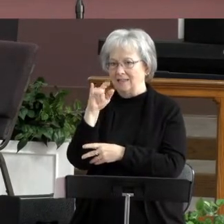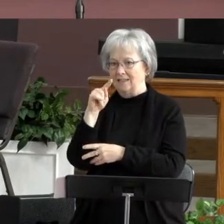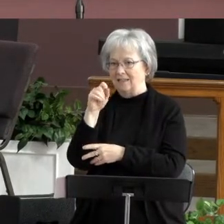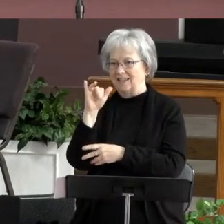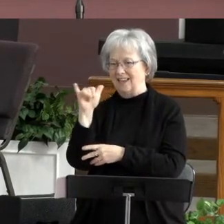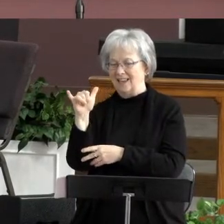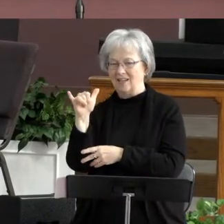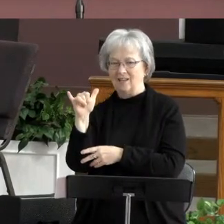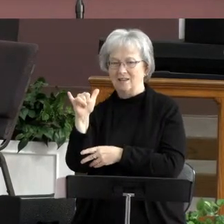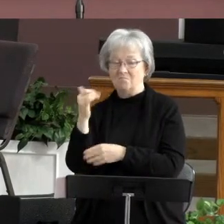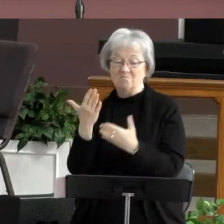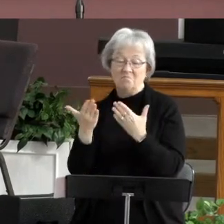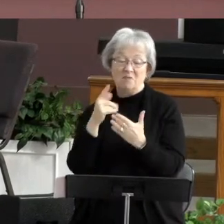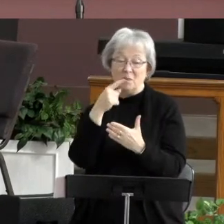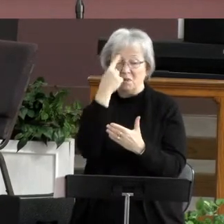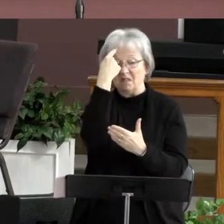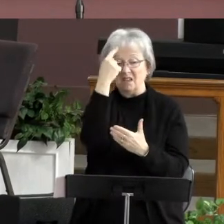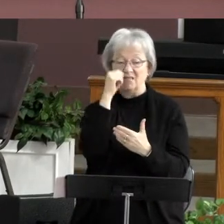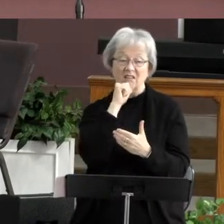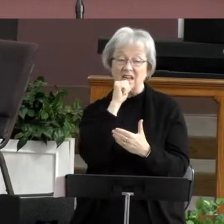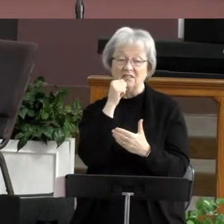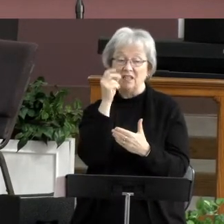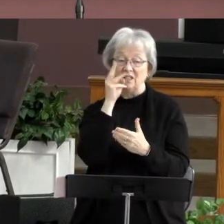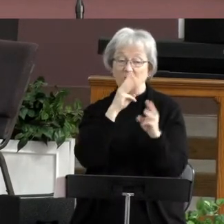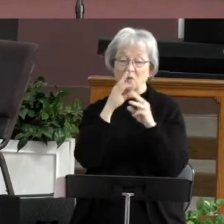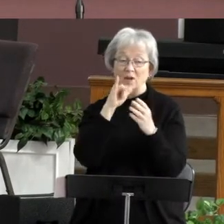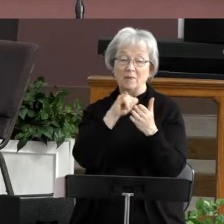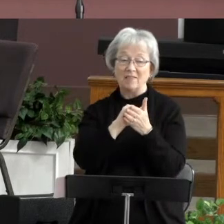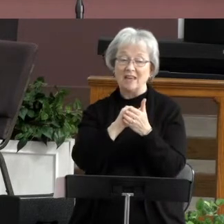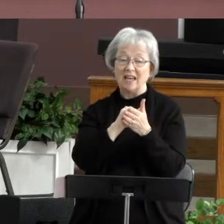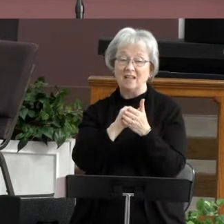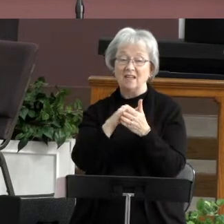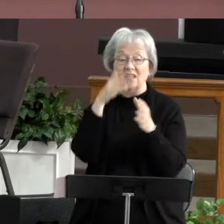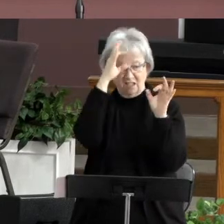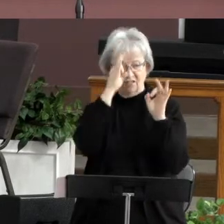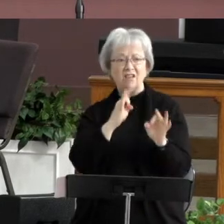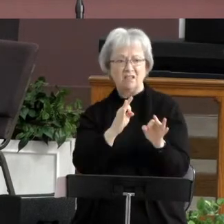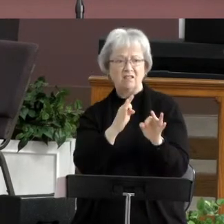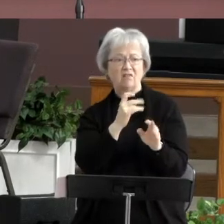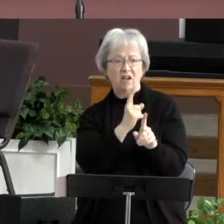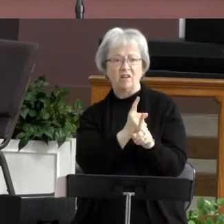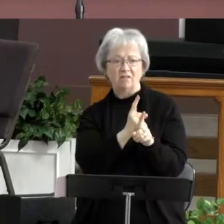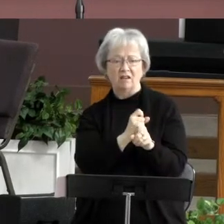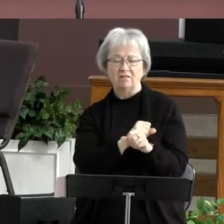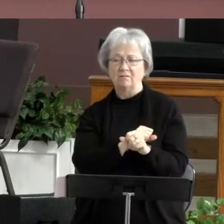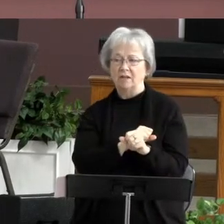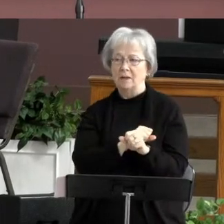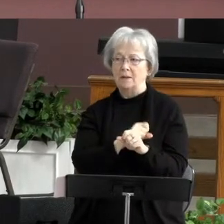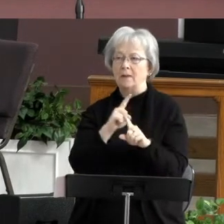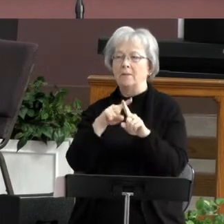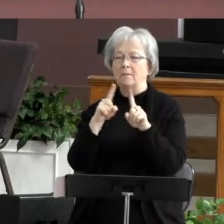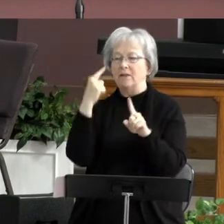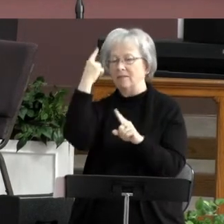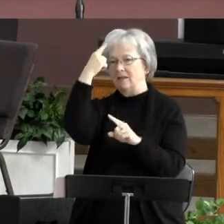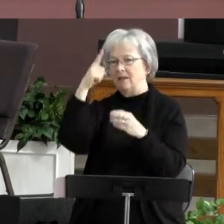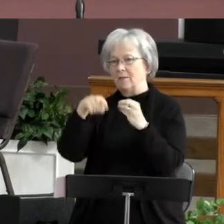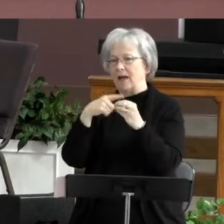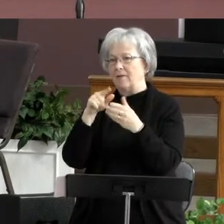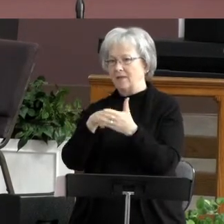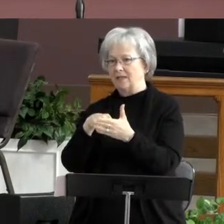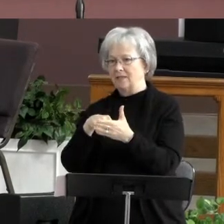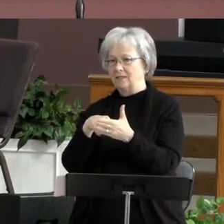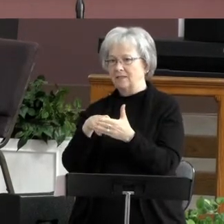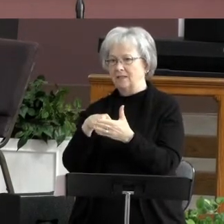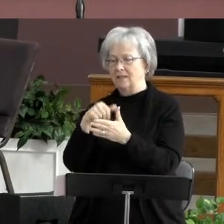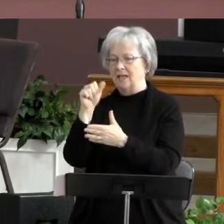justified with our society in such turmoil right now. Consider this, though. Anxiety will